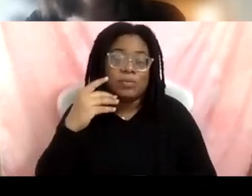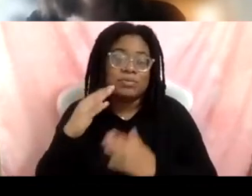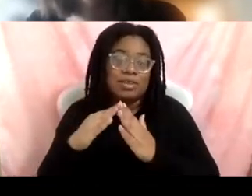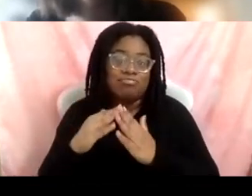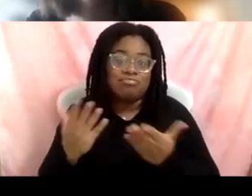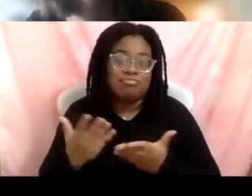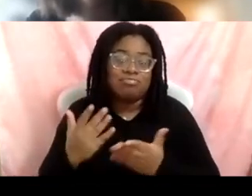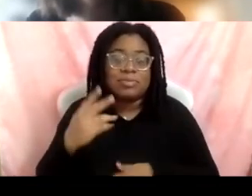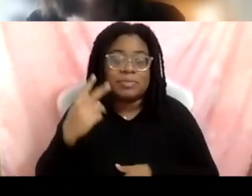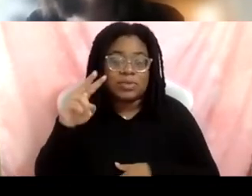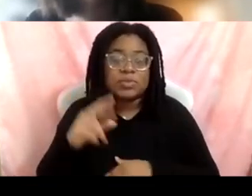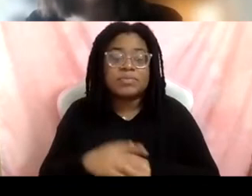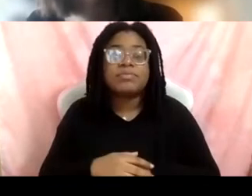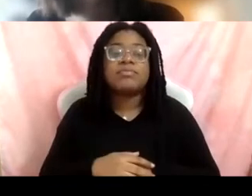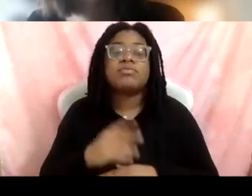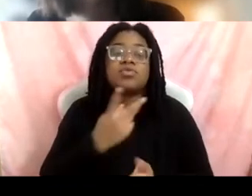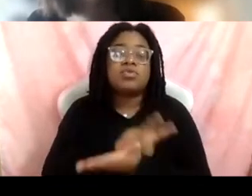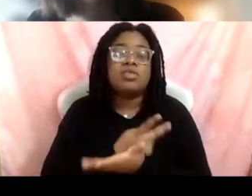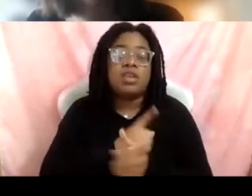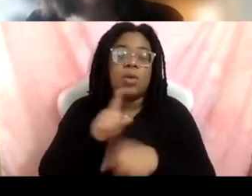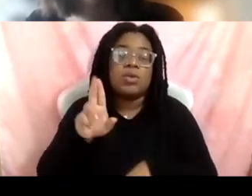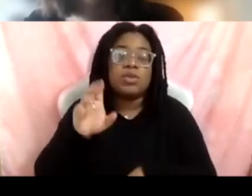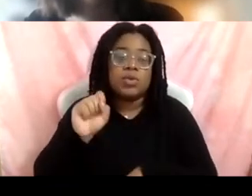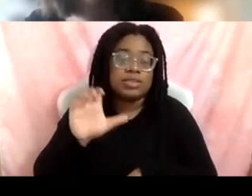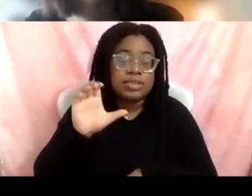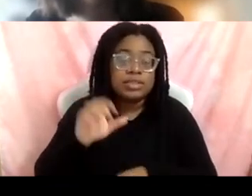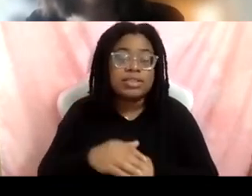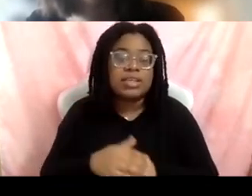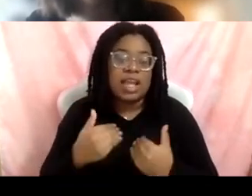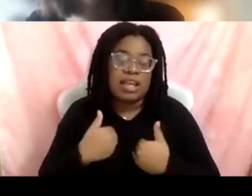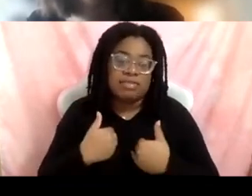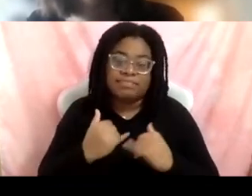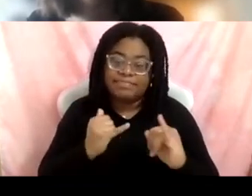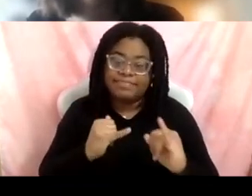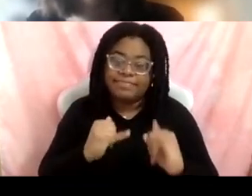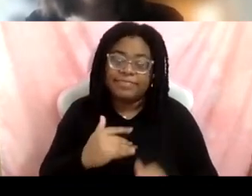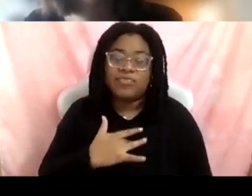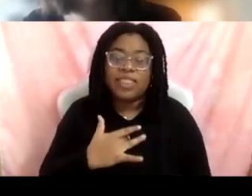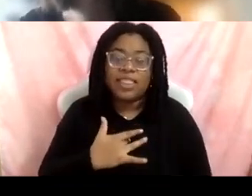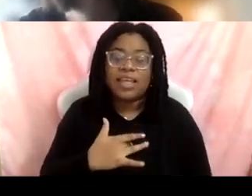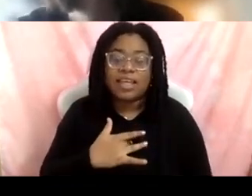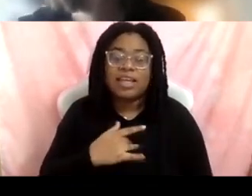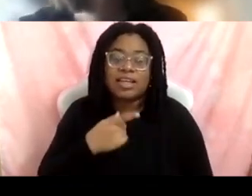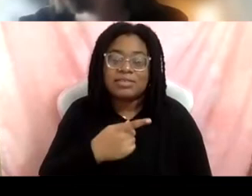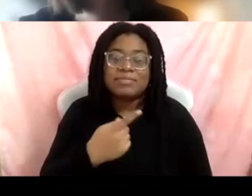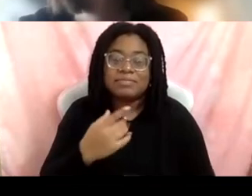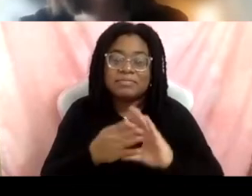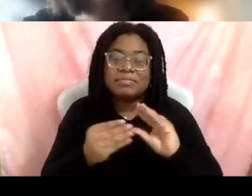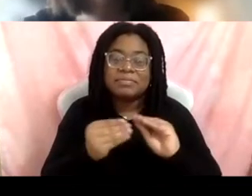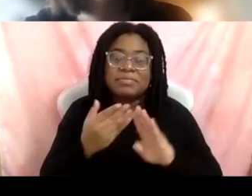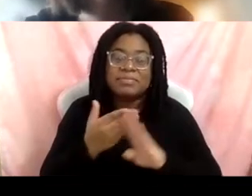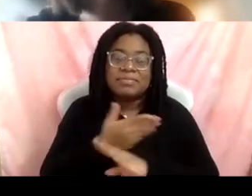graduate school, I went to UCLA. And I have some similar feelings that Michael has about